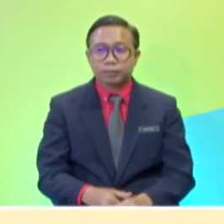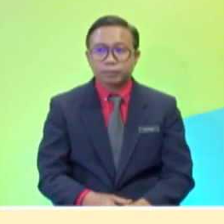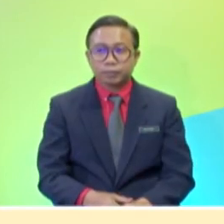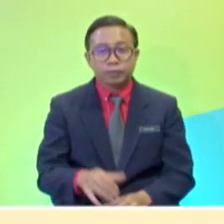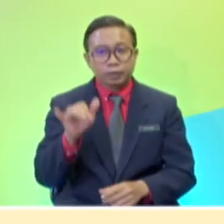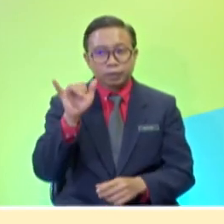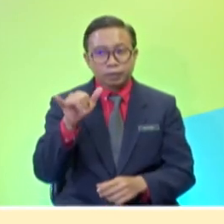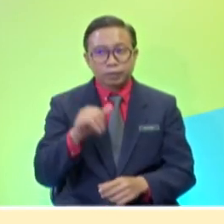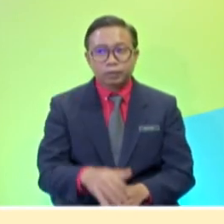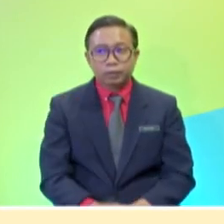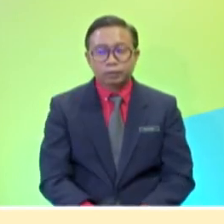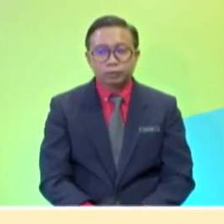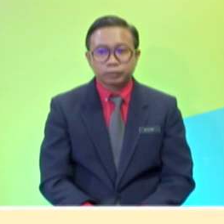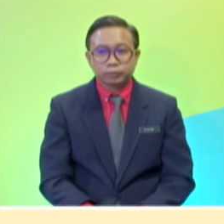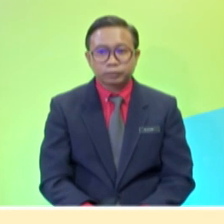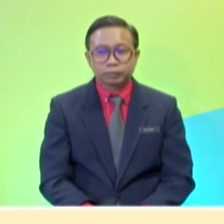Yes, Sinlin?